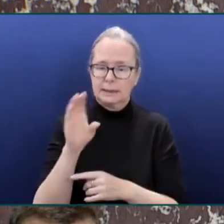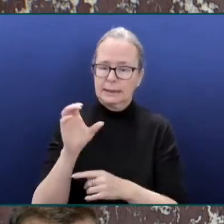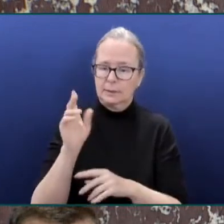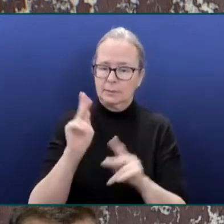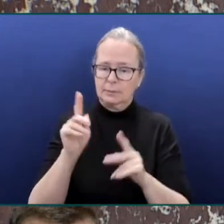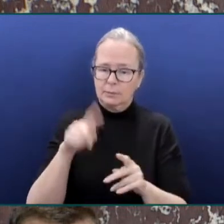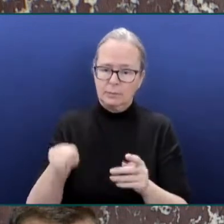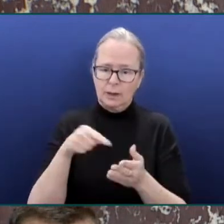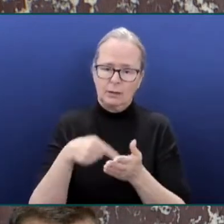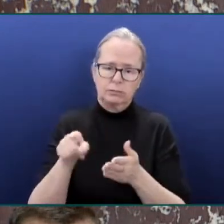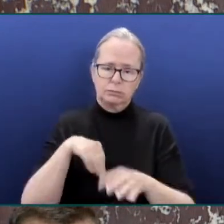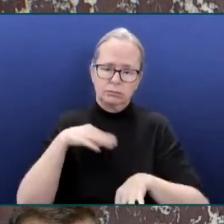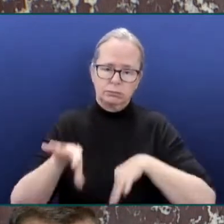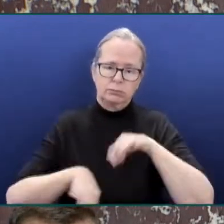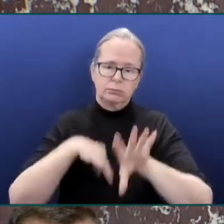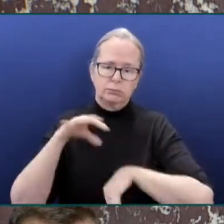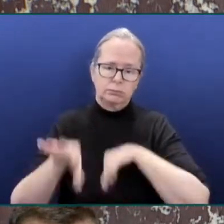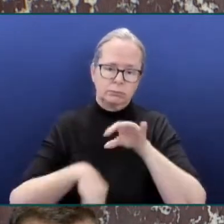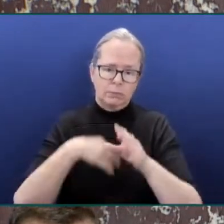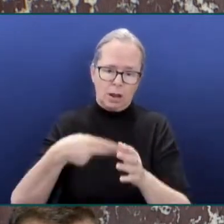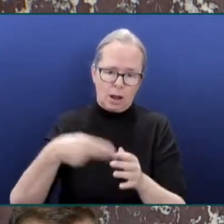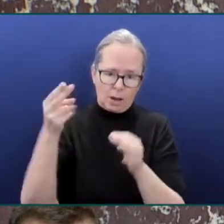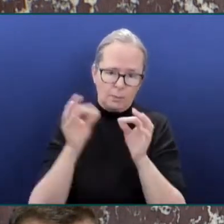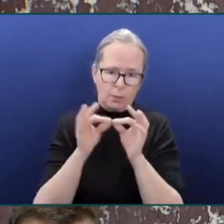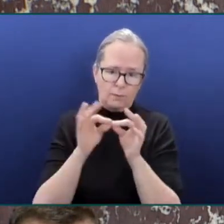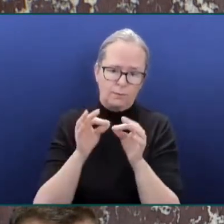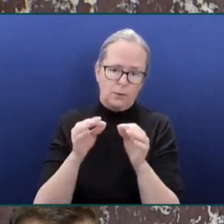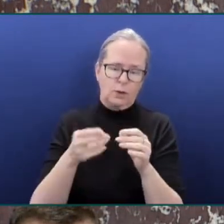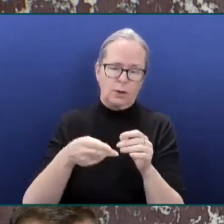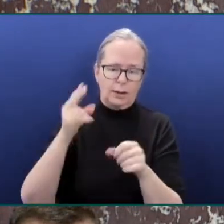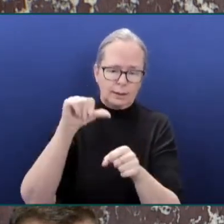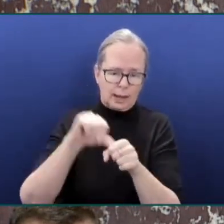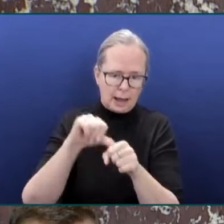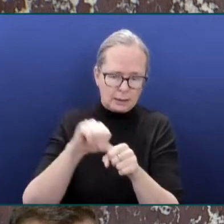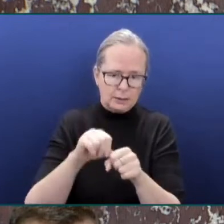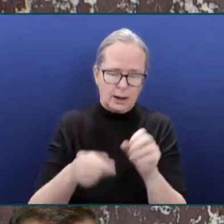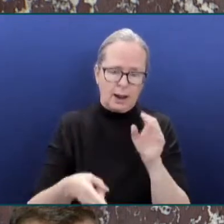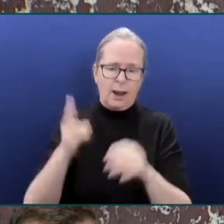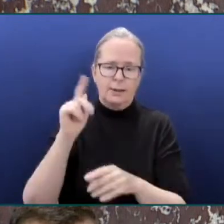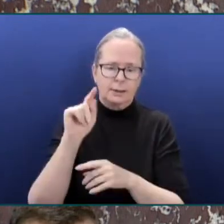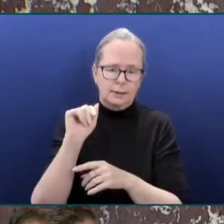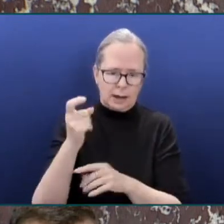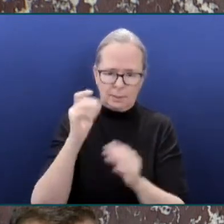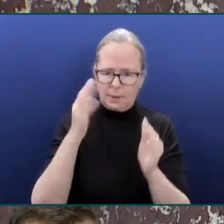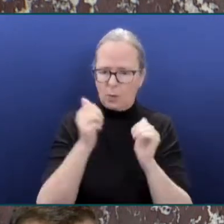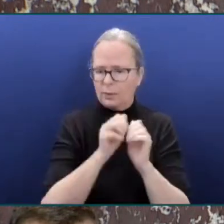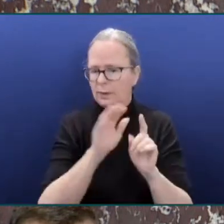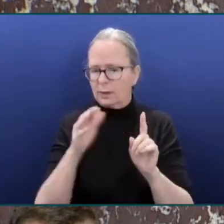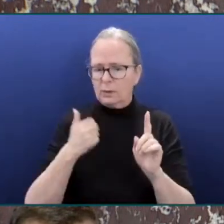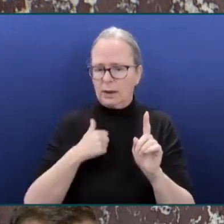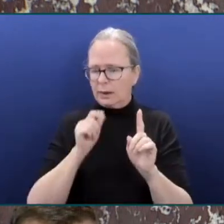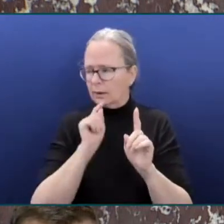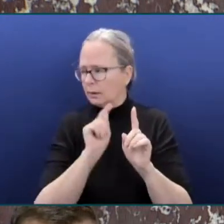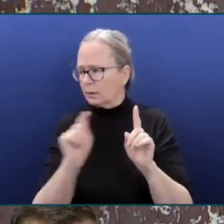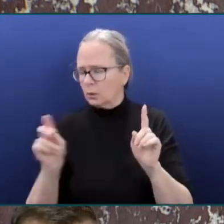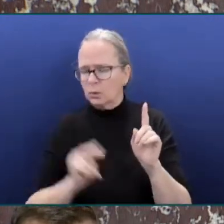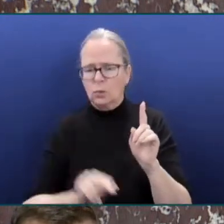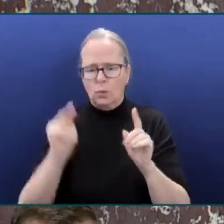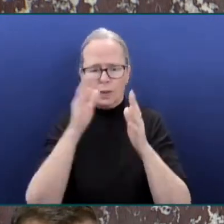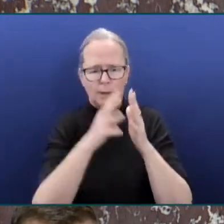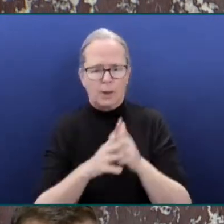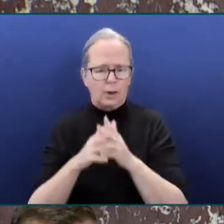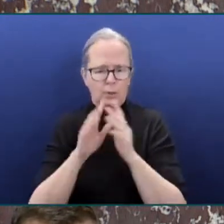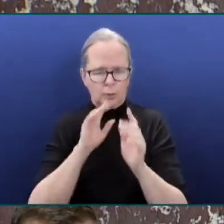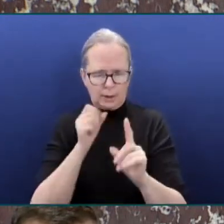North America, and this has real impacts on people, both in terms of its direct effect on commuters and vehicle owners,